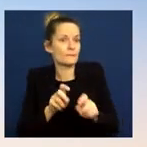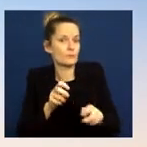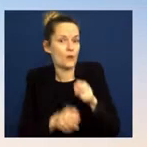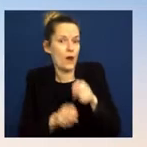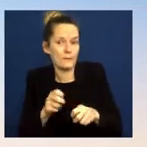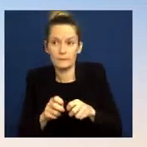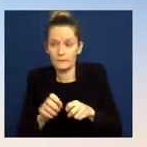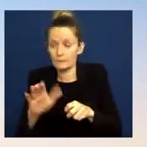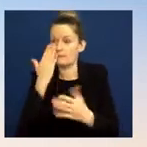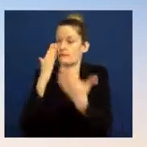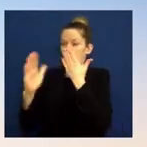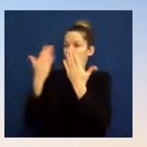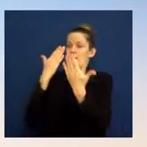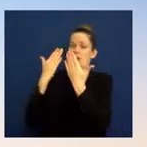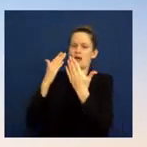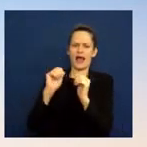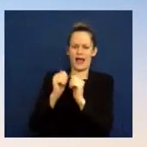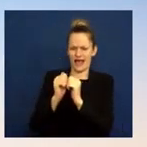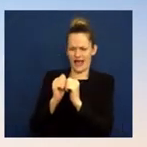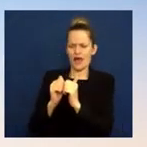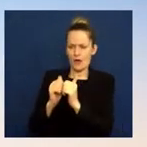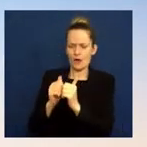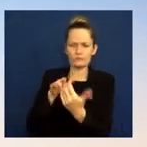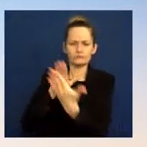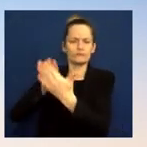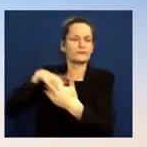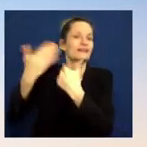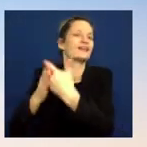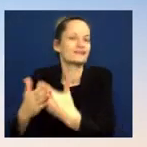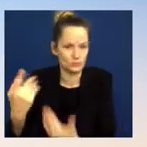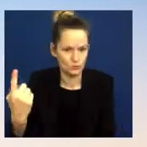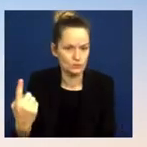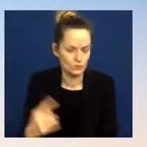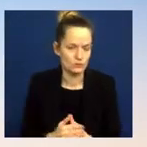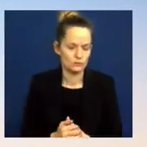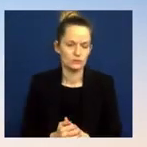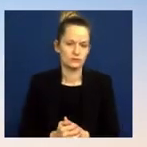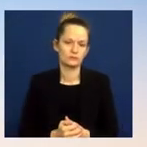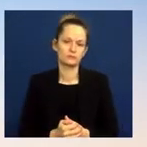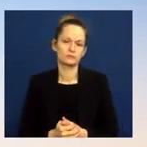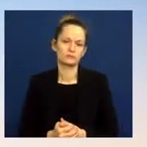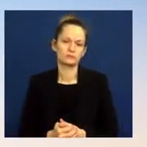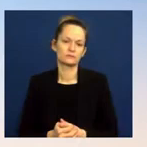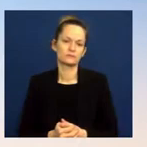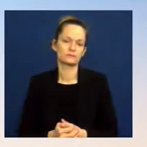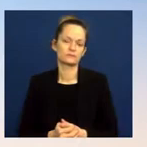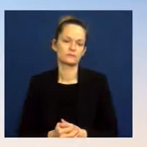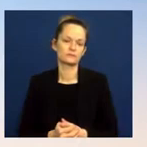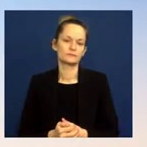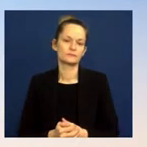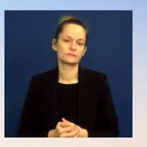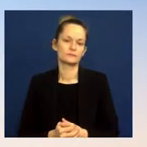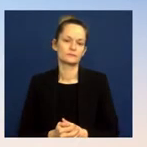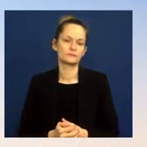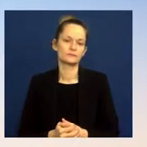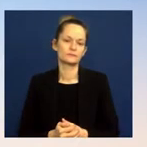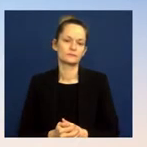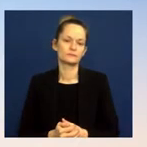doing this. On the Pope, real quick, do we characterize that as a formal visit or a personal